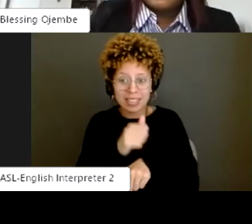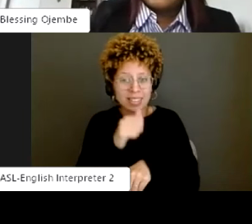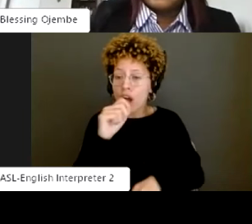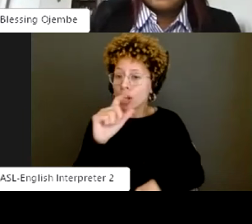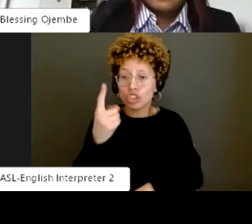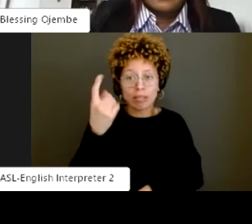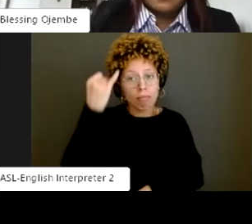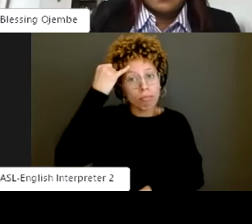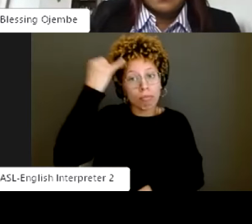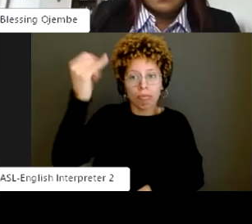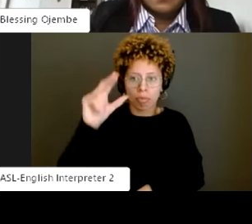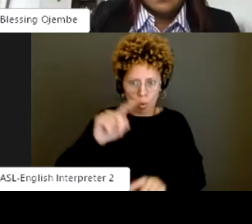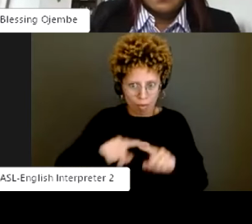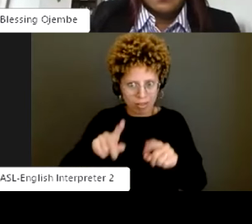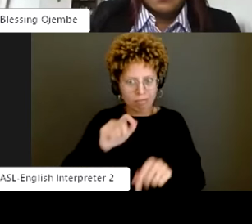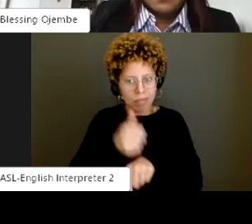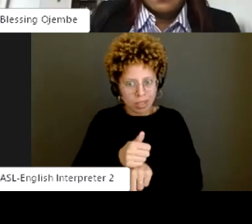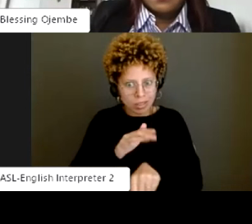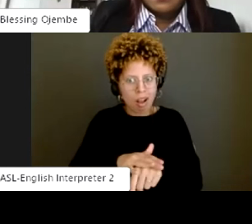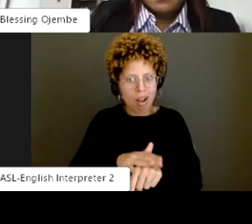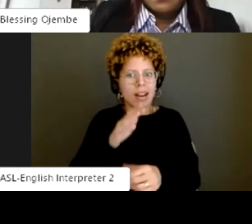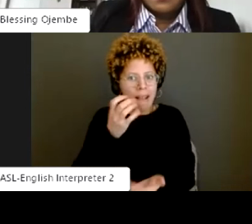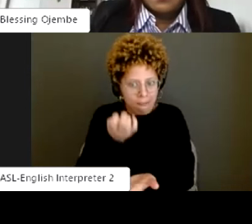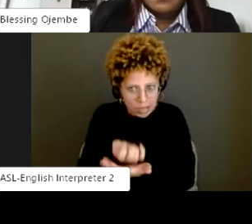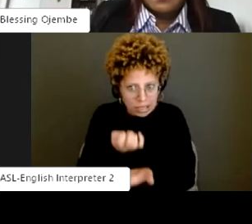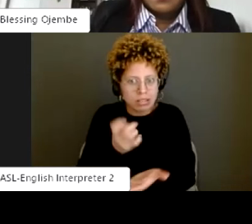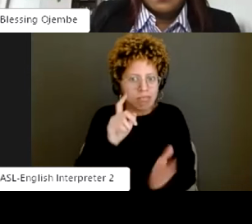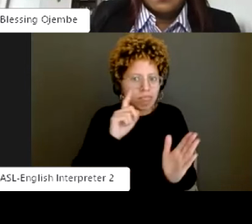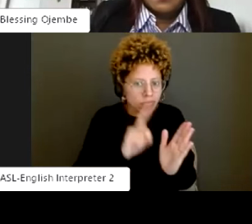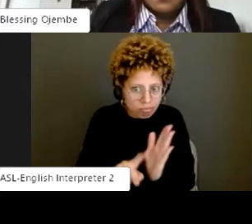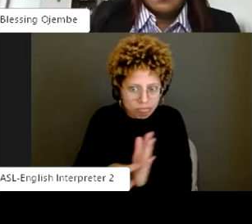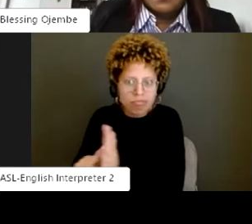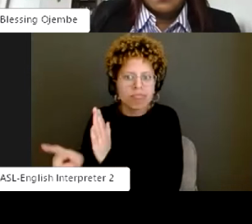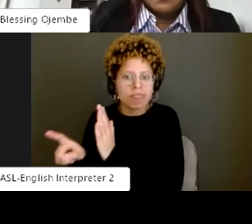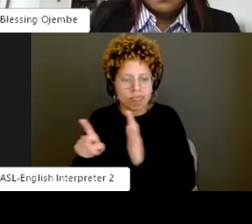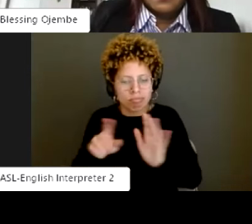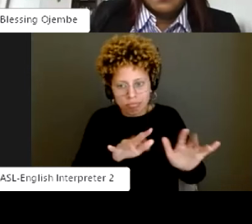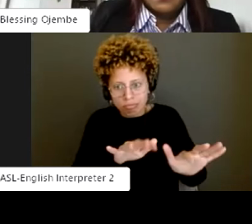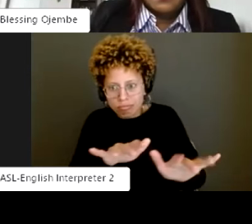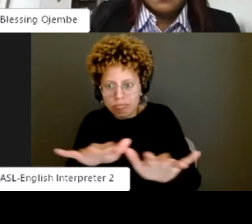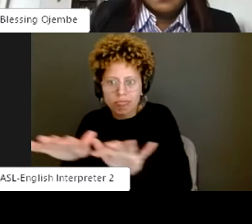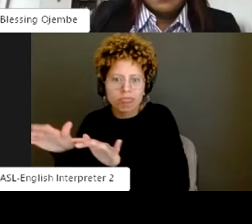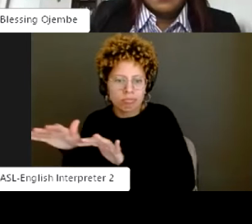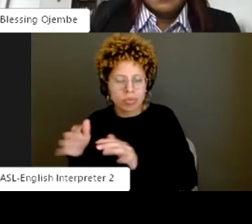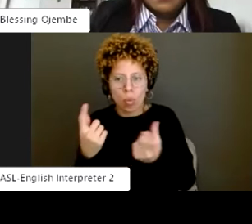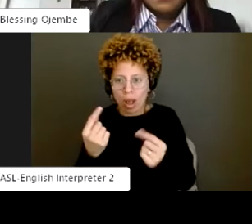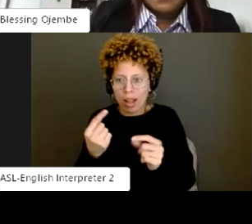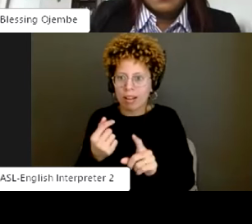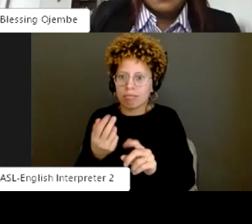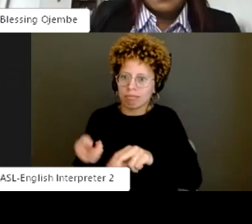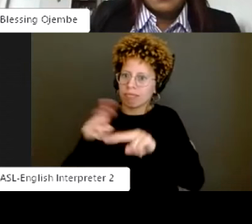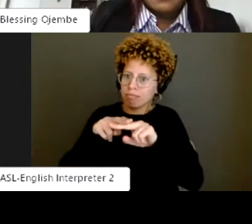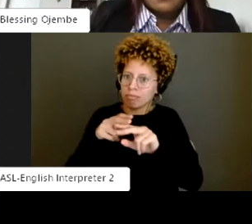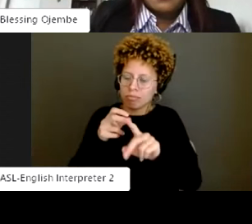out there. This also was based on a systematic review that has been done to look at the factors that increases the chances of elder abuse among Black